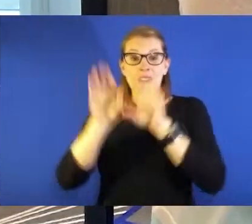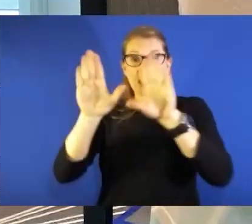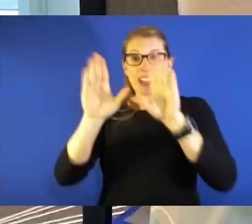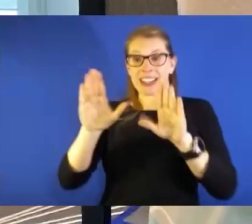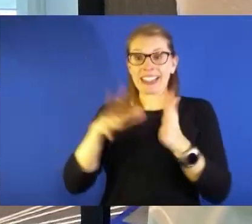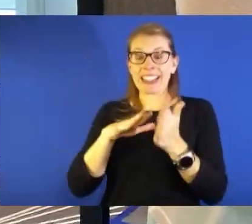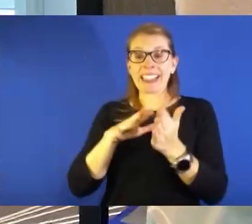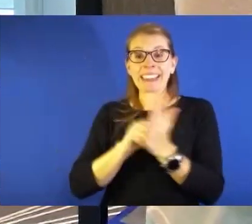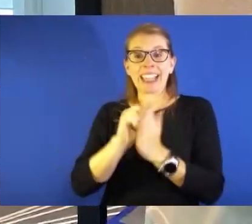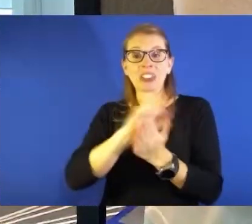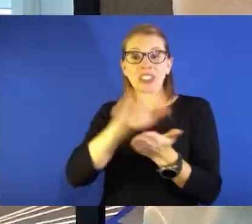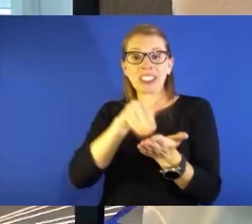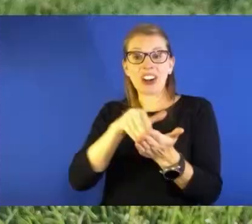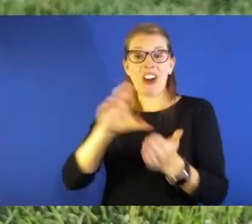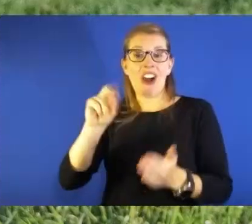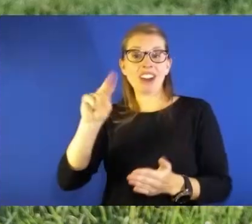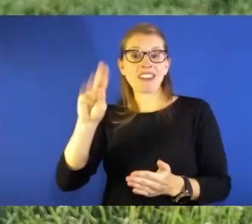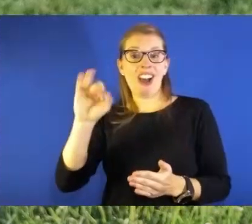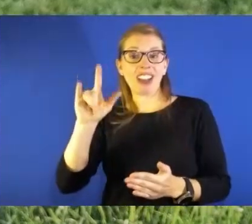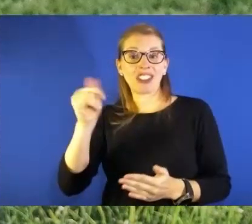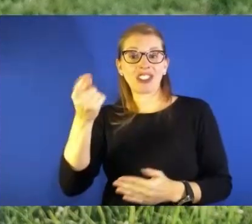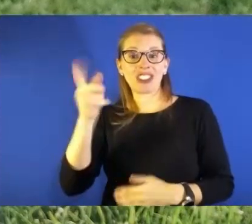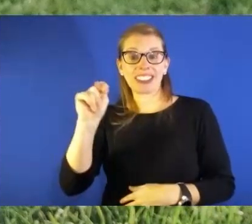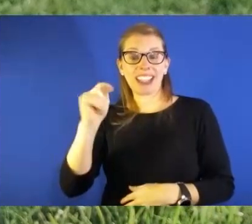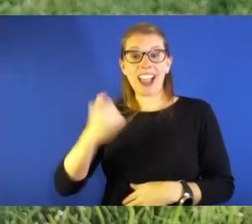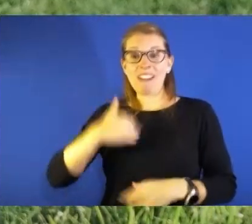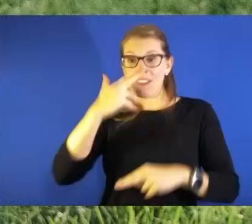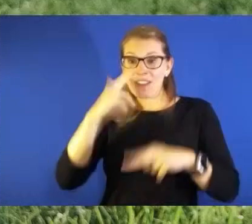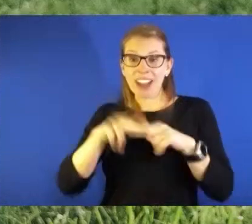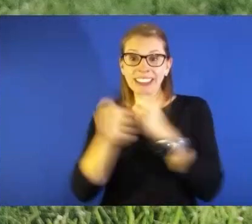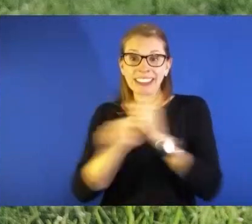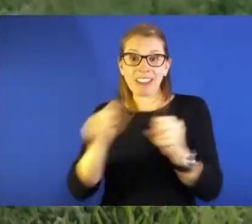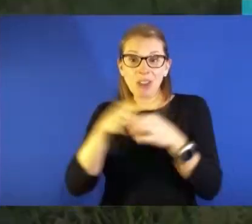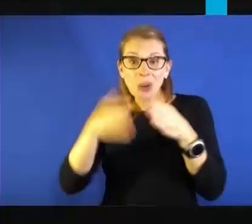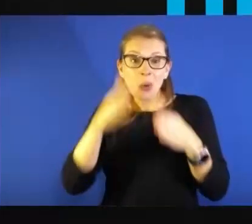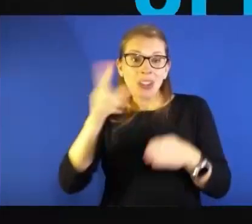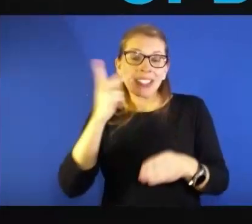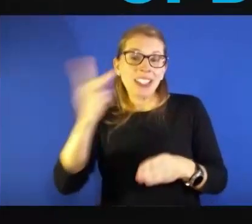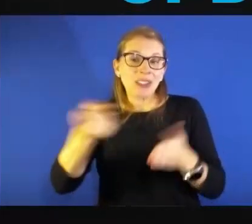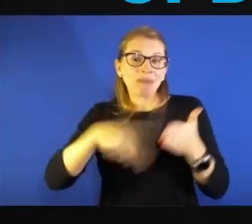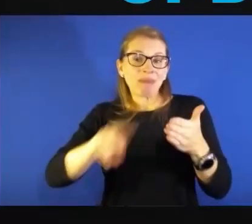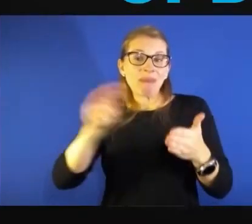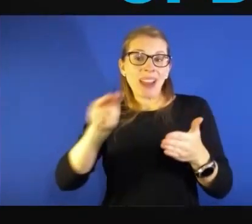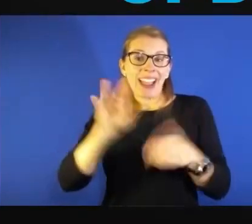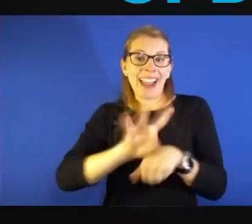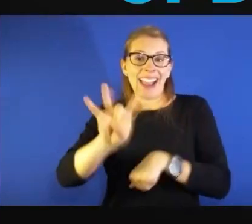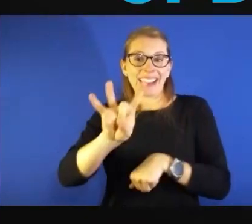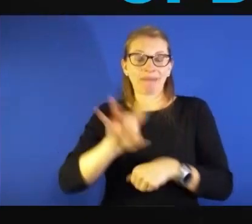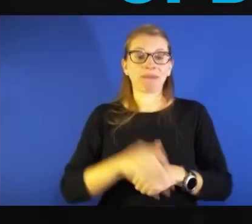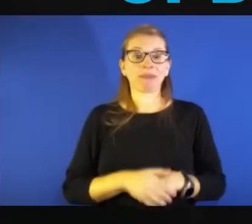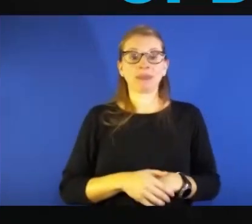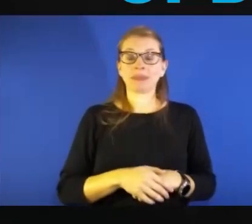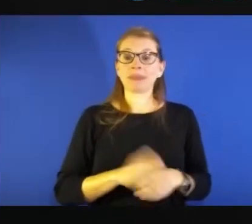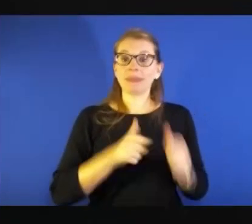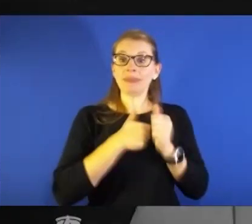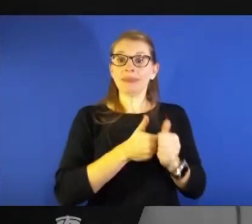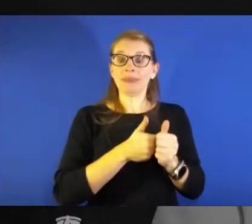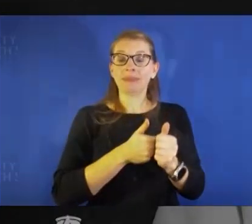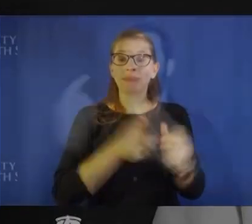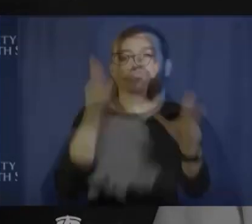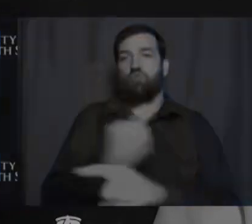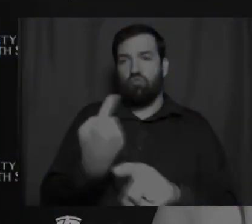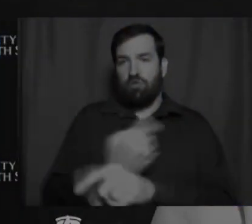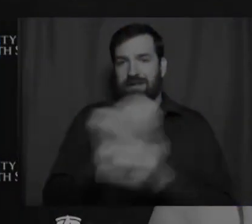medical oncologists. So have a safe weekend, and we'll see you back here Monday at 8. Subscribe to our morning medical update and